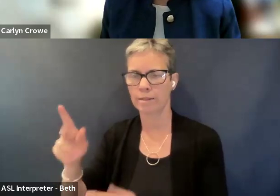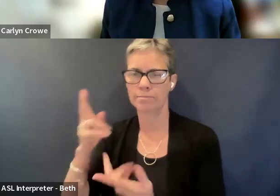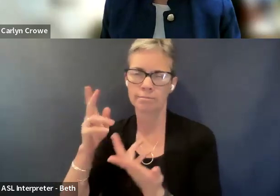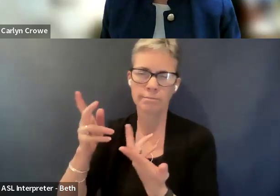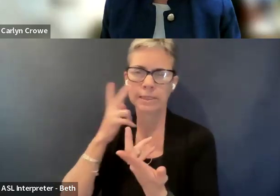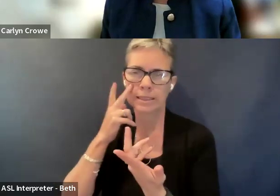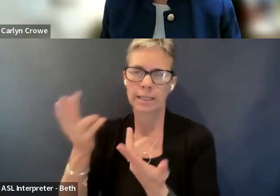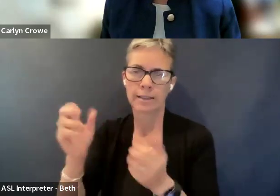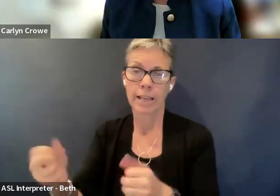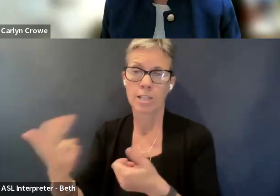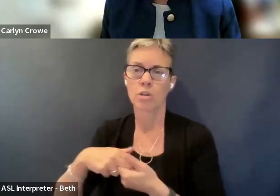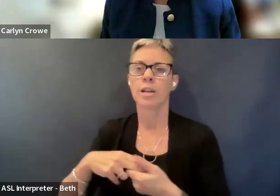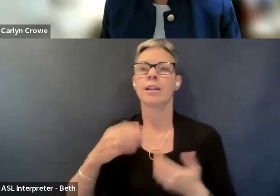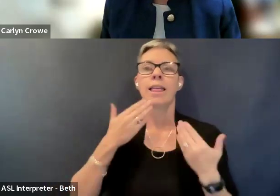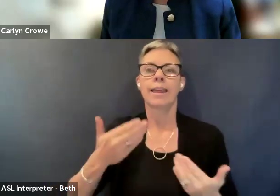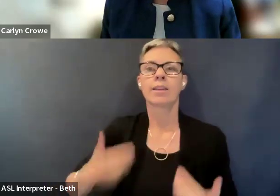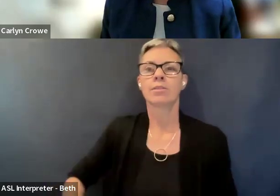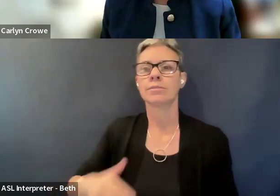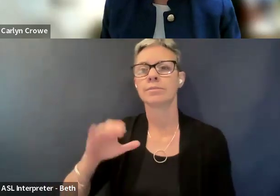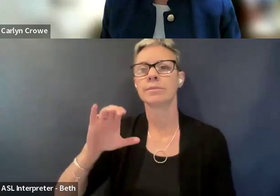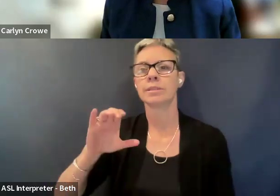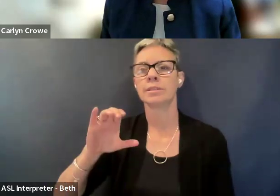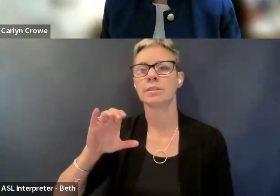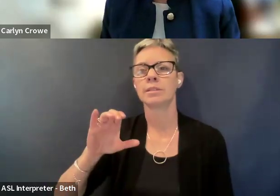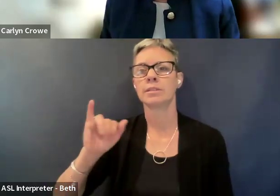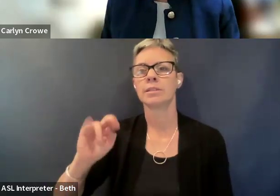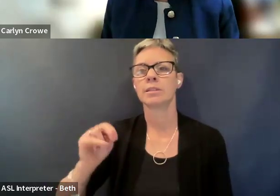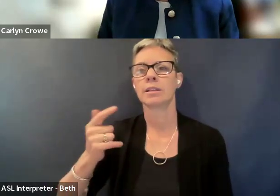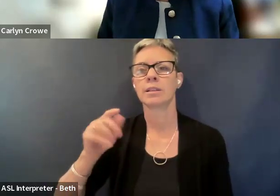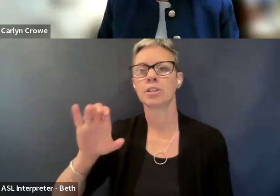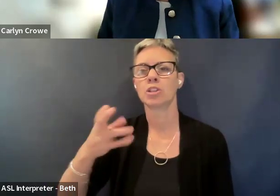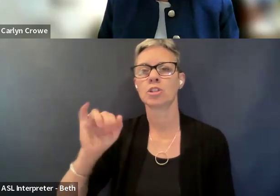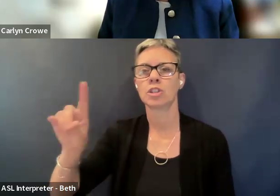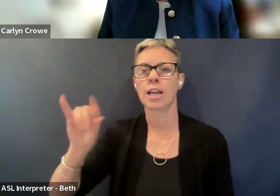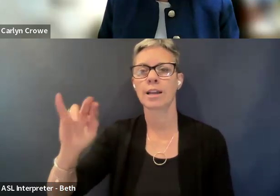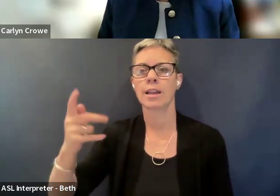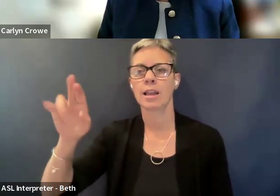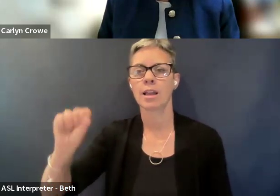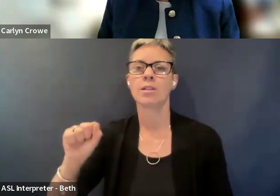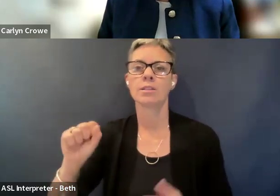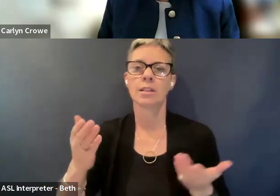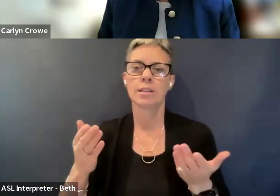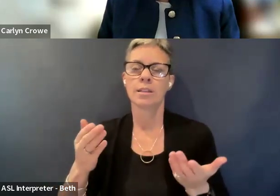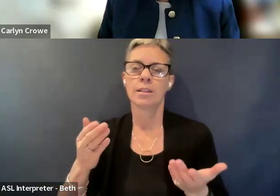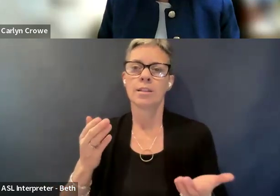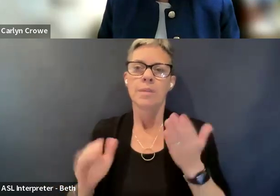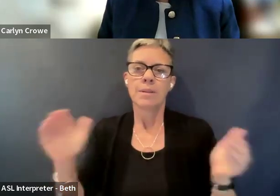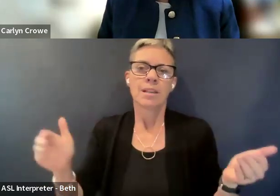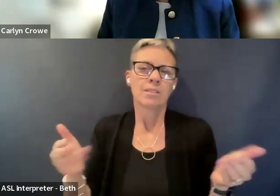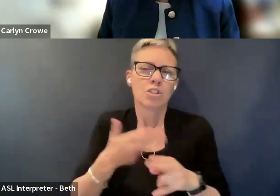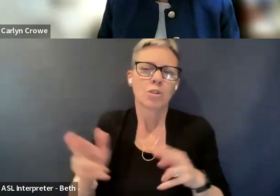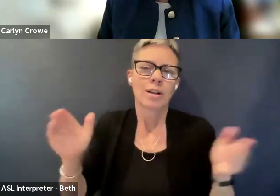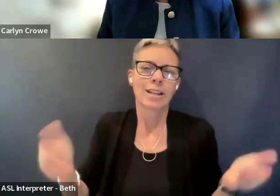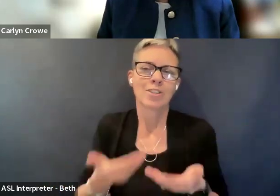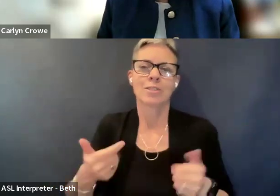much. Just a quick introduction to some of the new legislators and maybe some senators that don't know my background, but